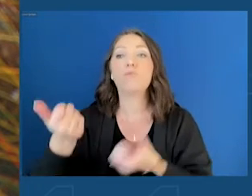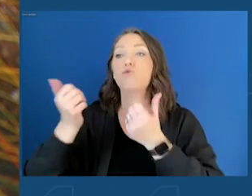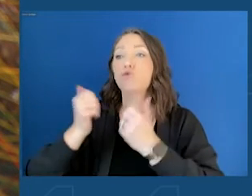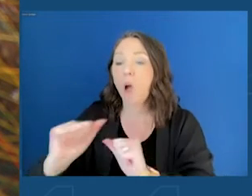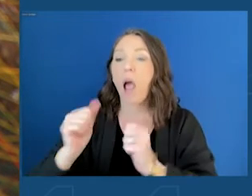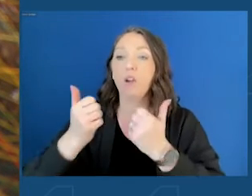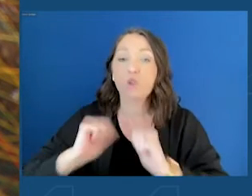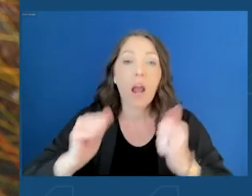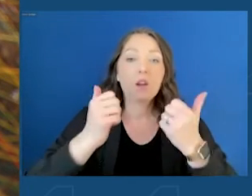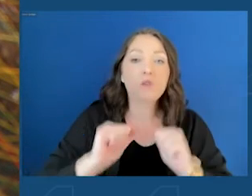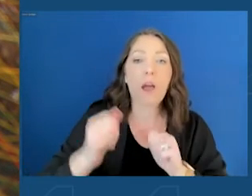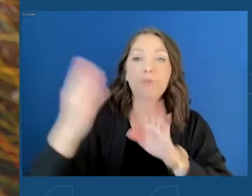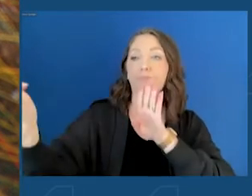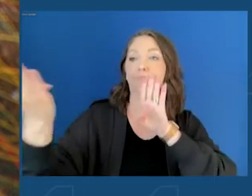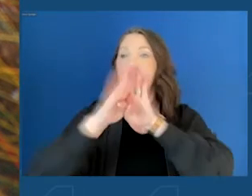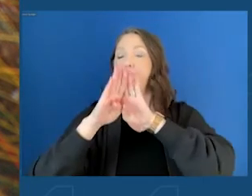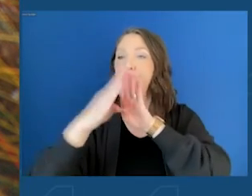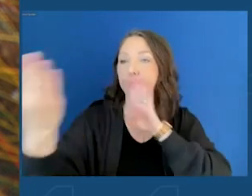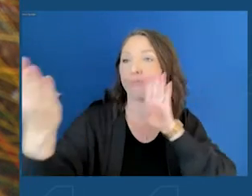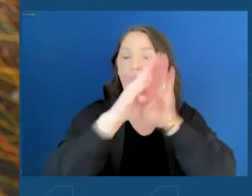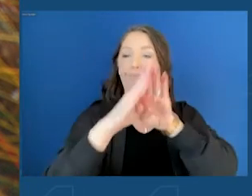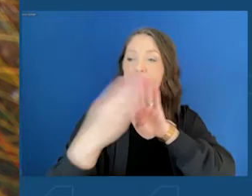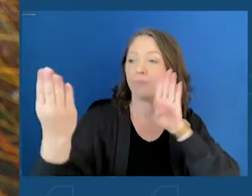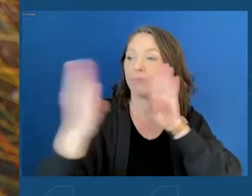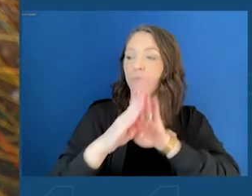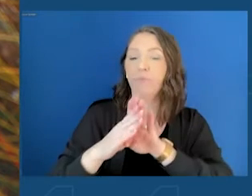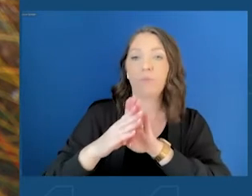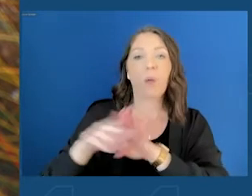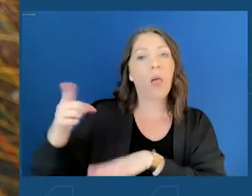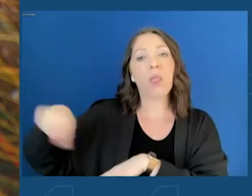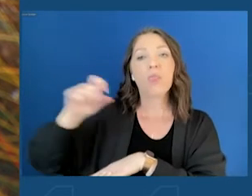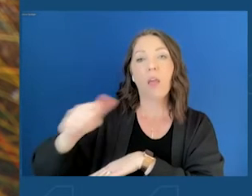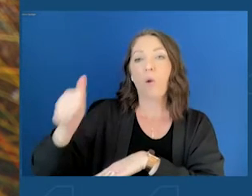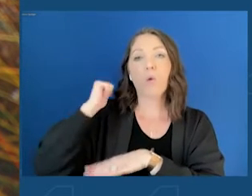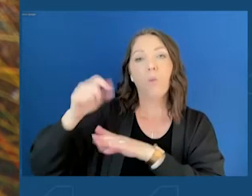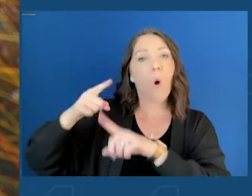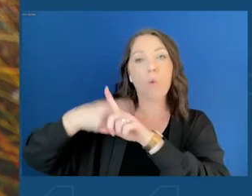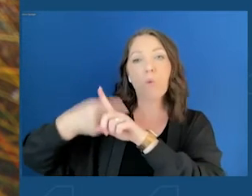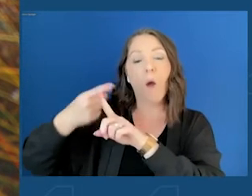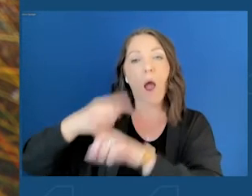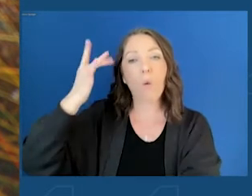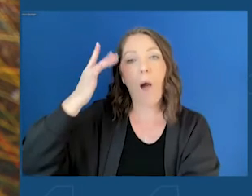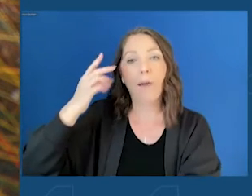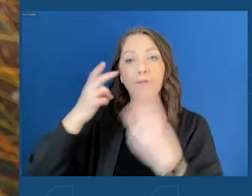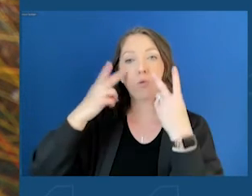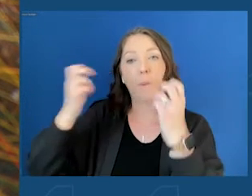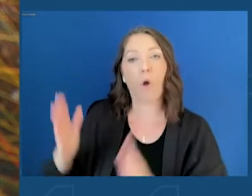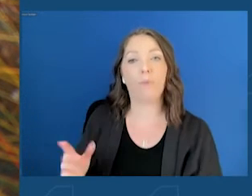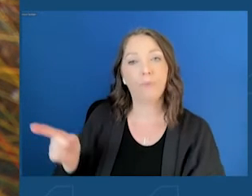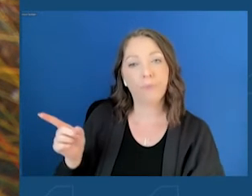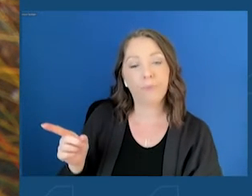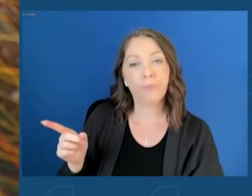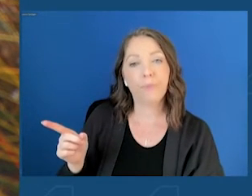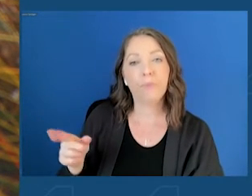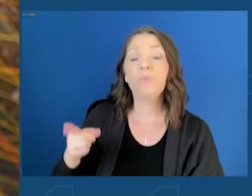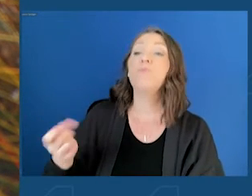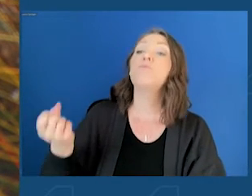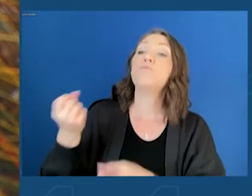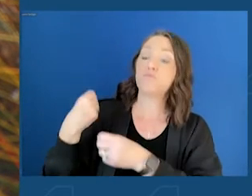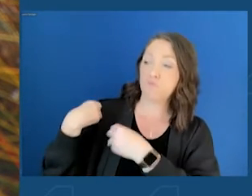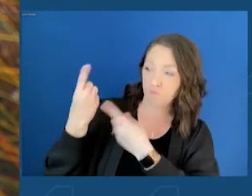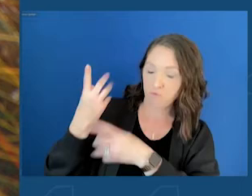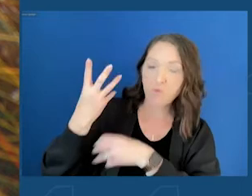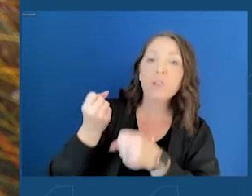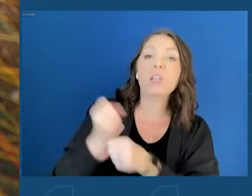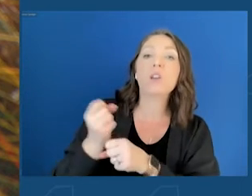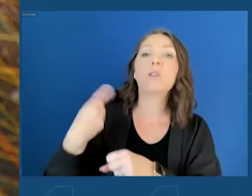in our face because no one would rent to him due to his criminal record, and he is not alone. Over the last year, I've been working closely with the Governor's Office and